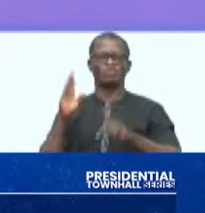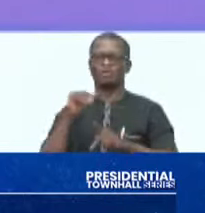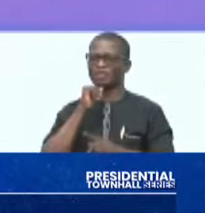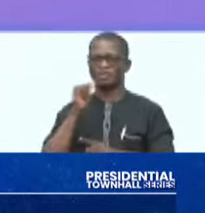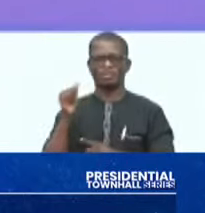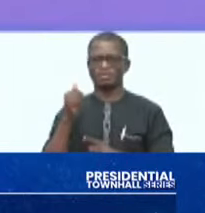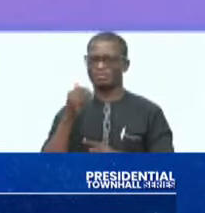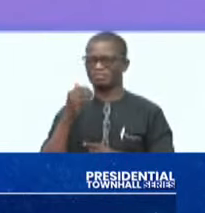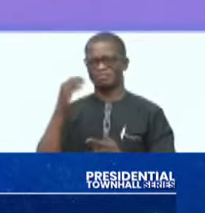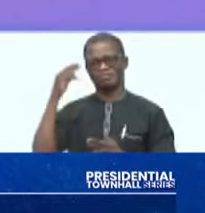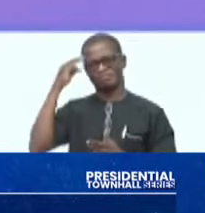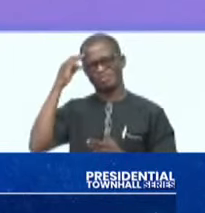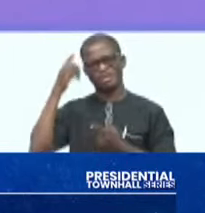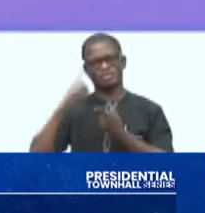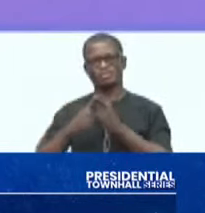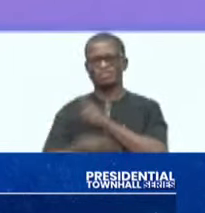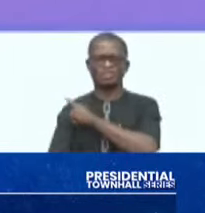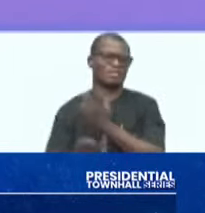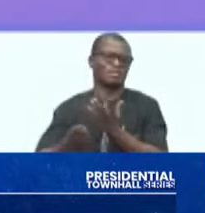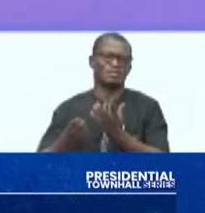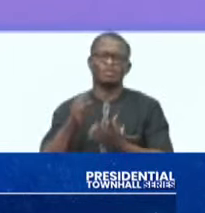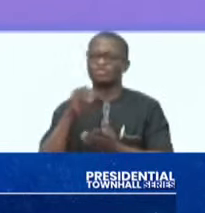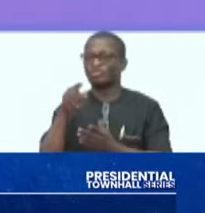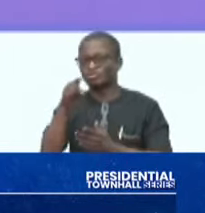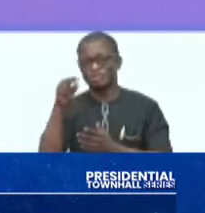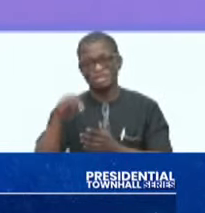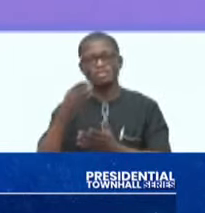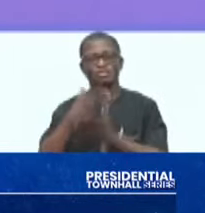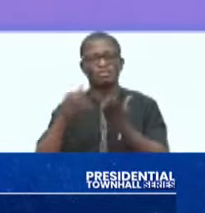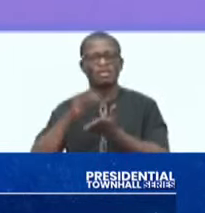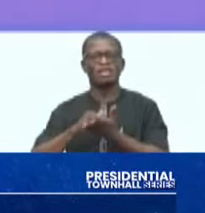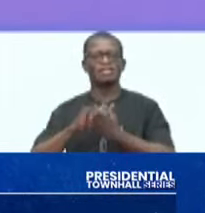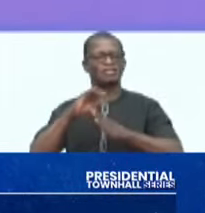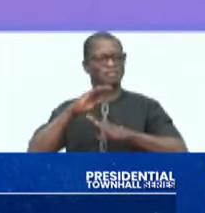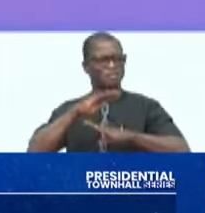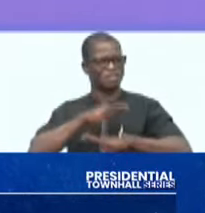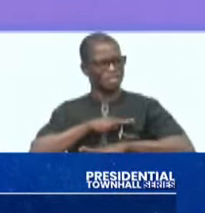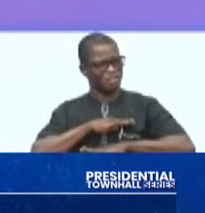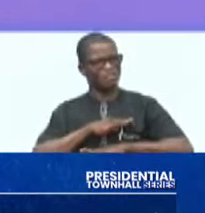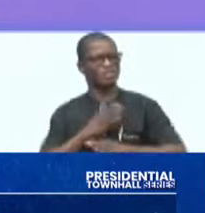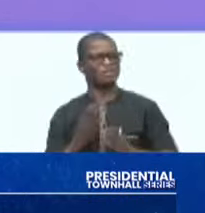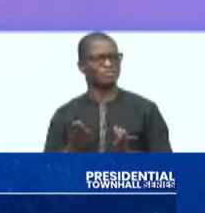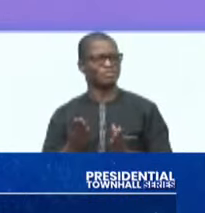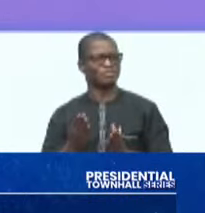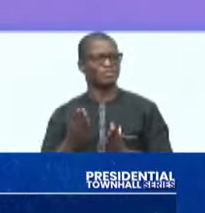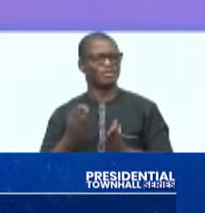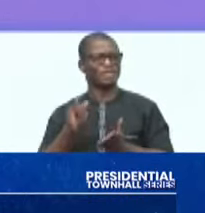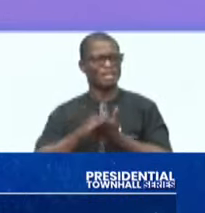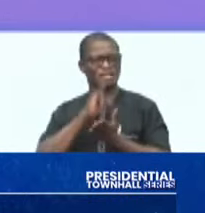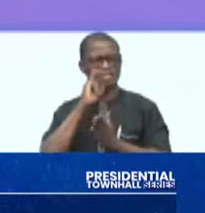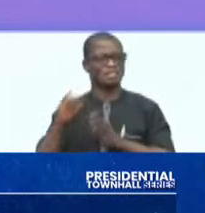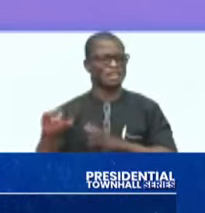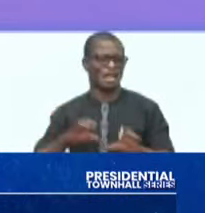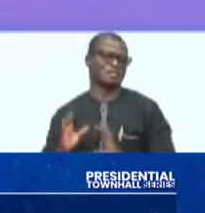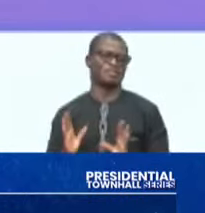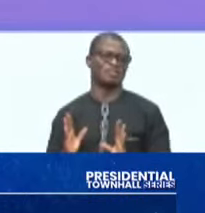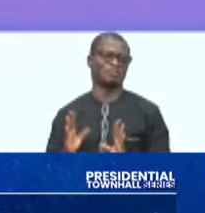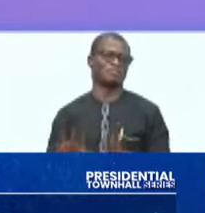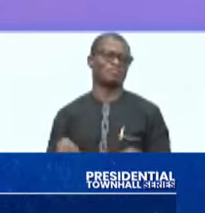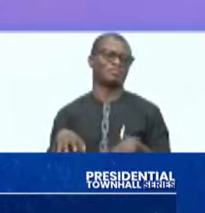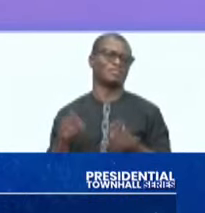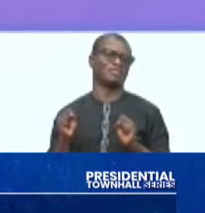steal. So you need somebody who is content. That is already an action